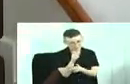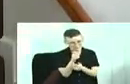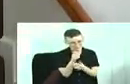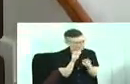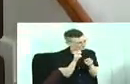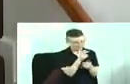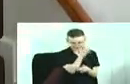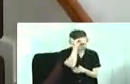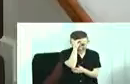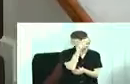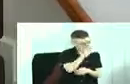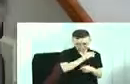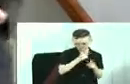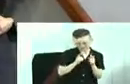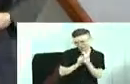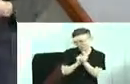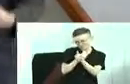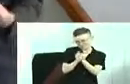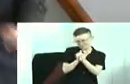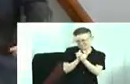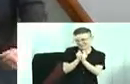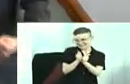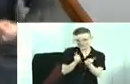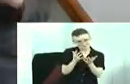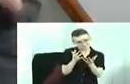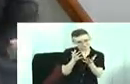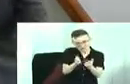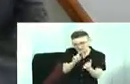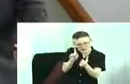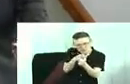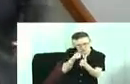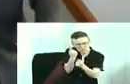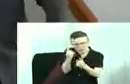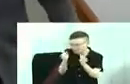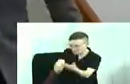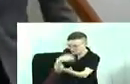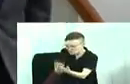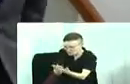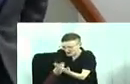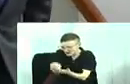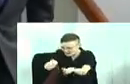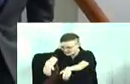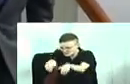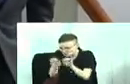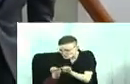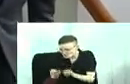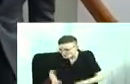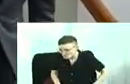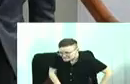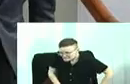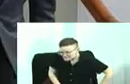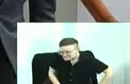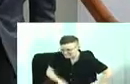as earnestly as they can, so focused on being the first one to get where? To the tomb.